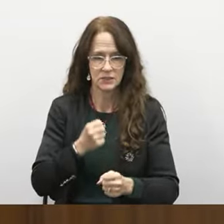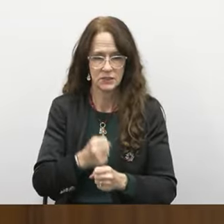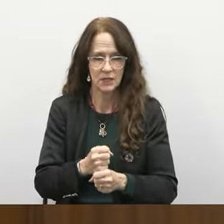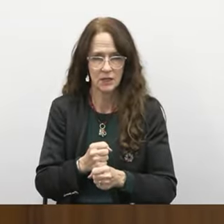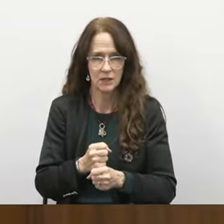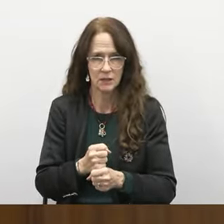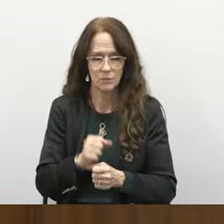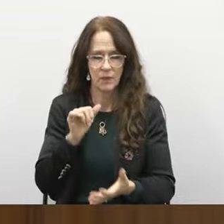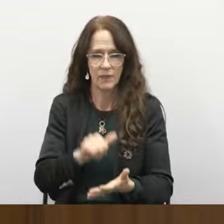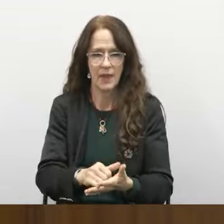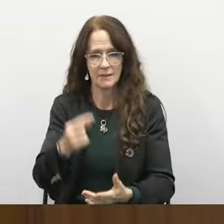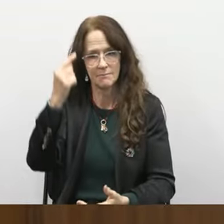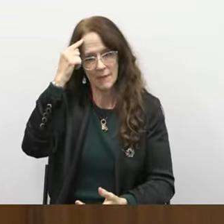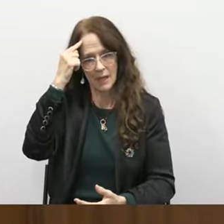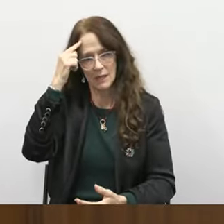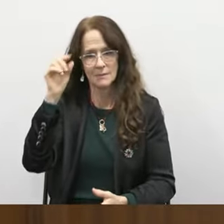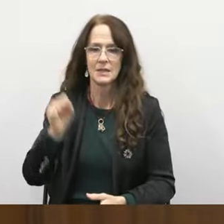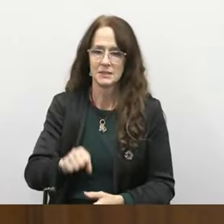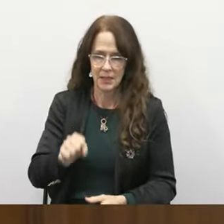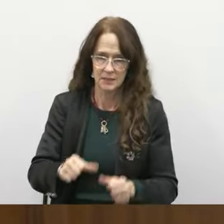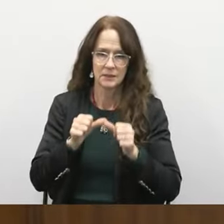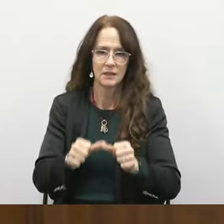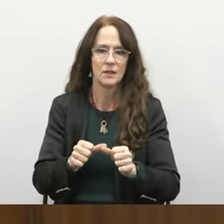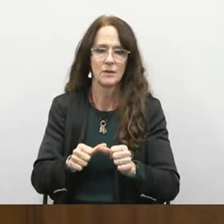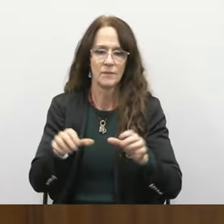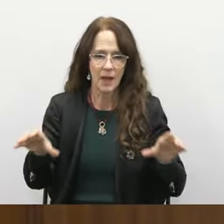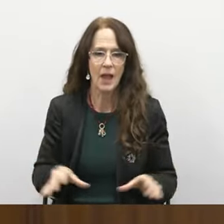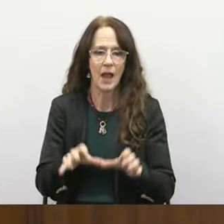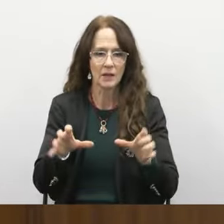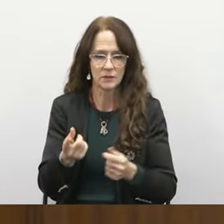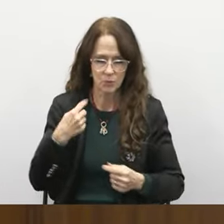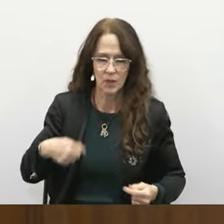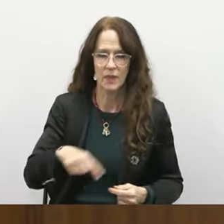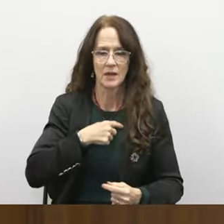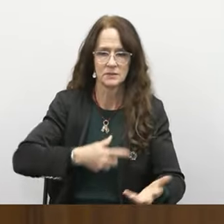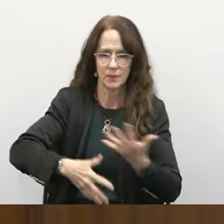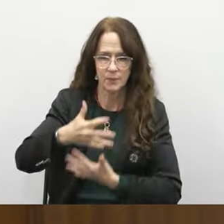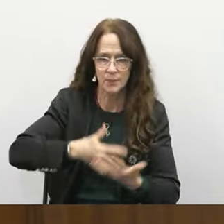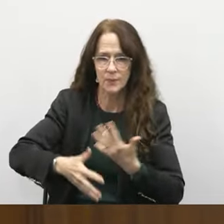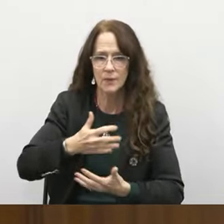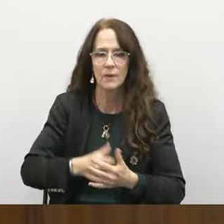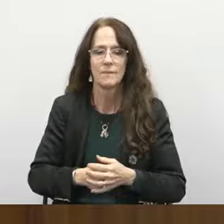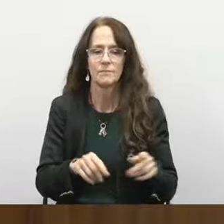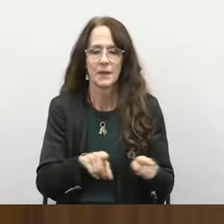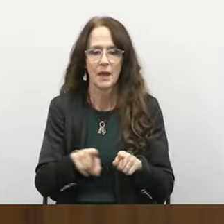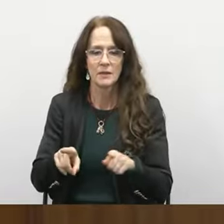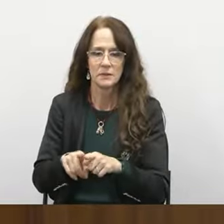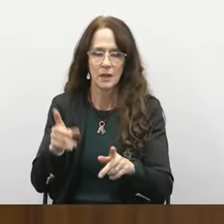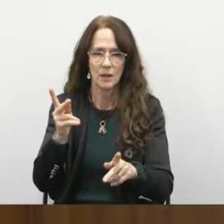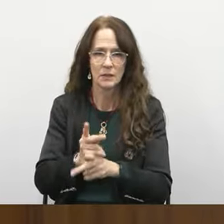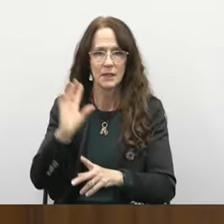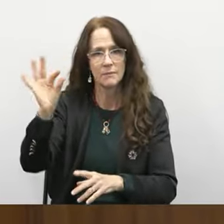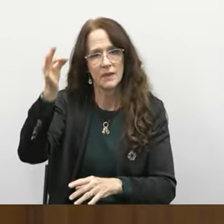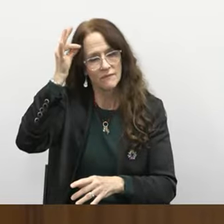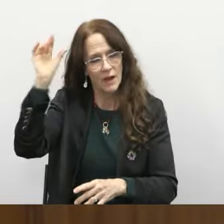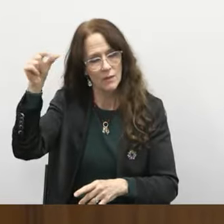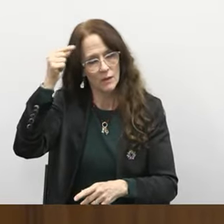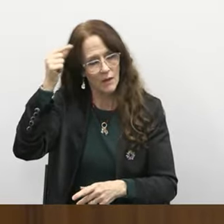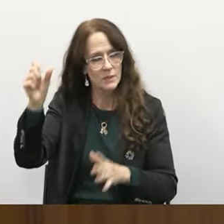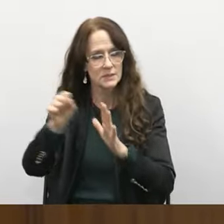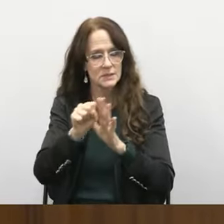want to remind folks that yes, continue to stay activated with us, but we need to also hold our federal government and our